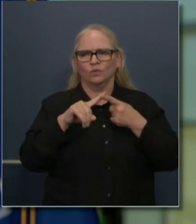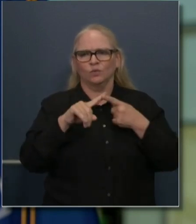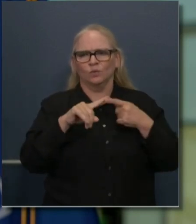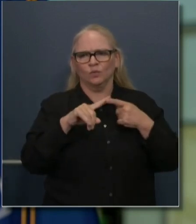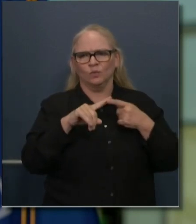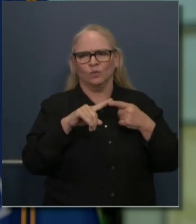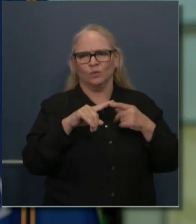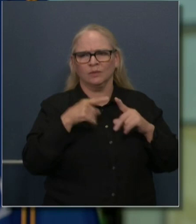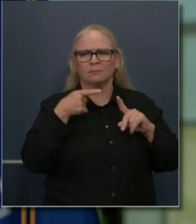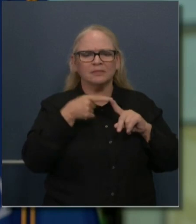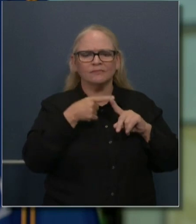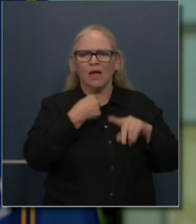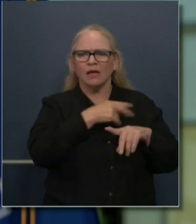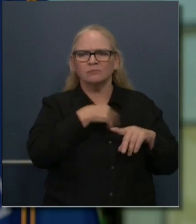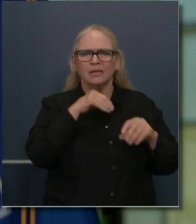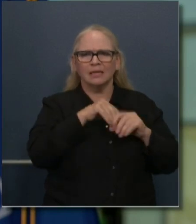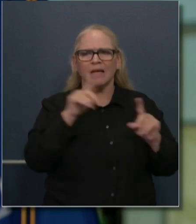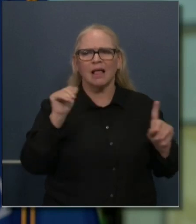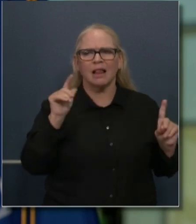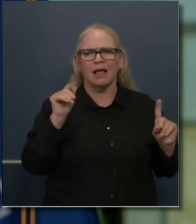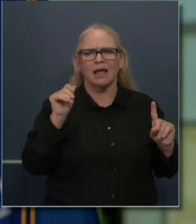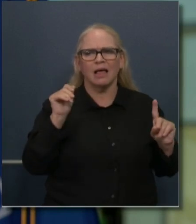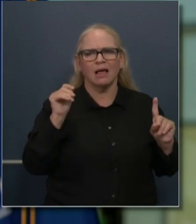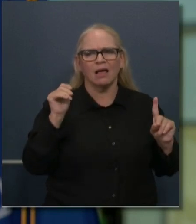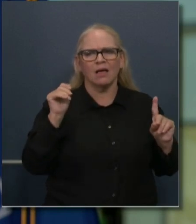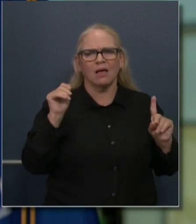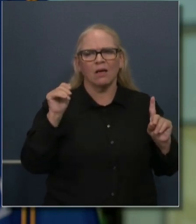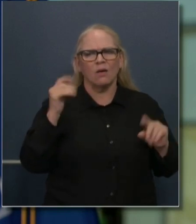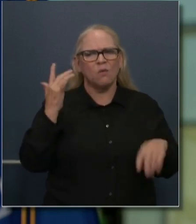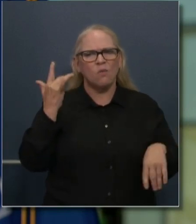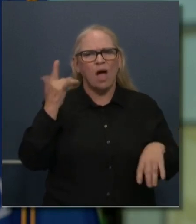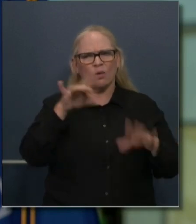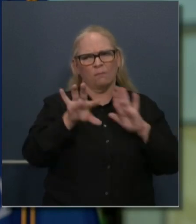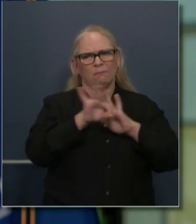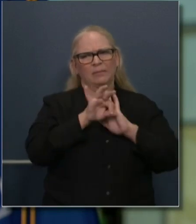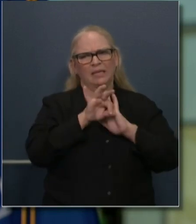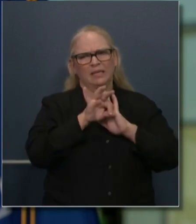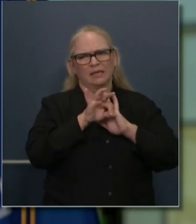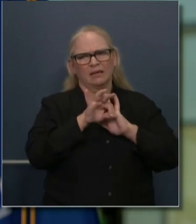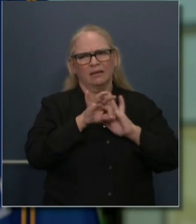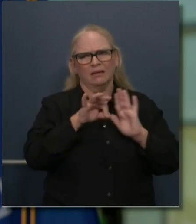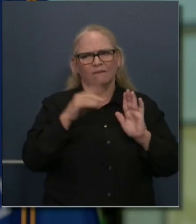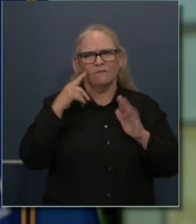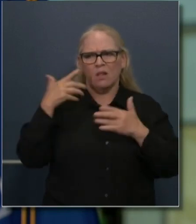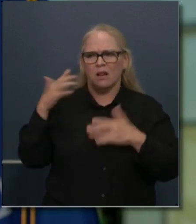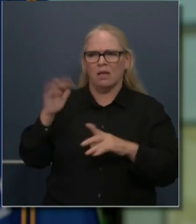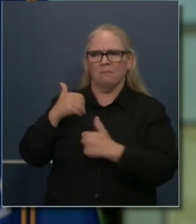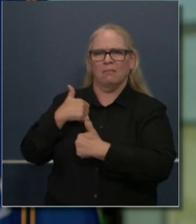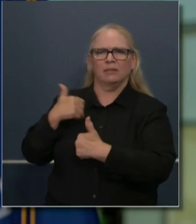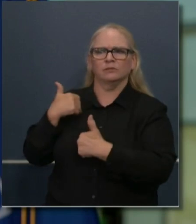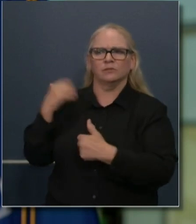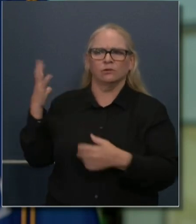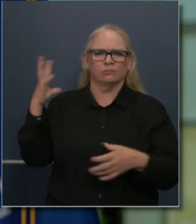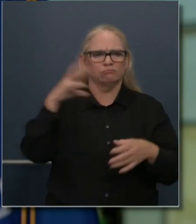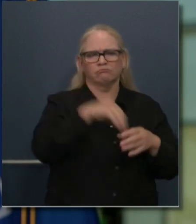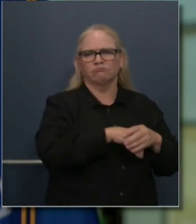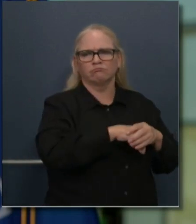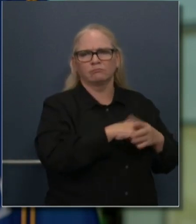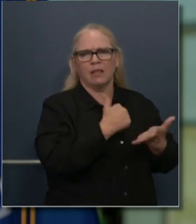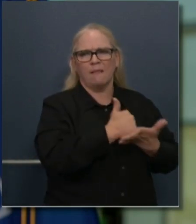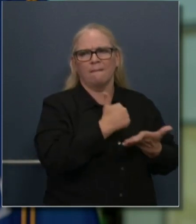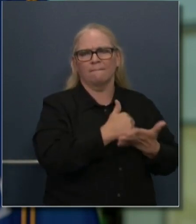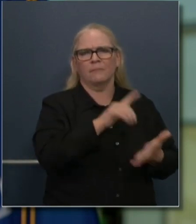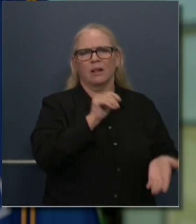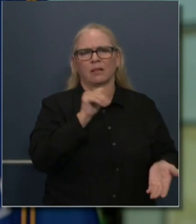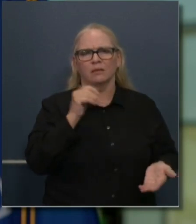was selected as a location for two hospitals to receive that military aid? Thank you. Good. Both perfectly